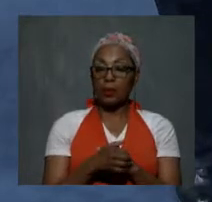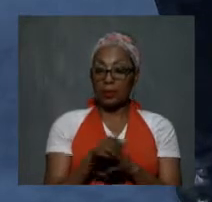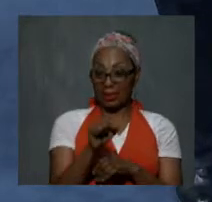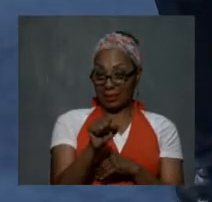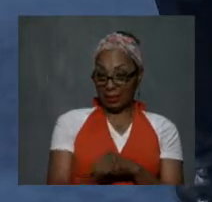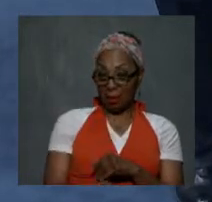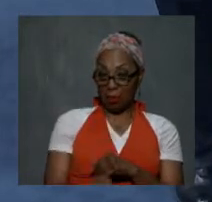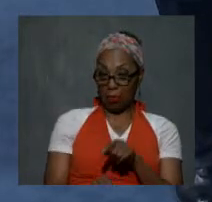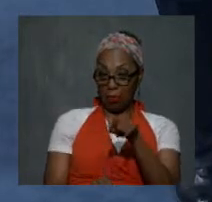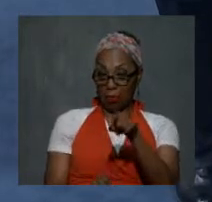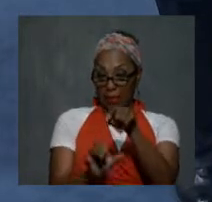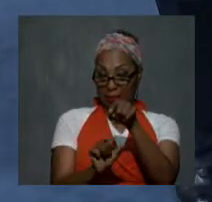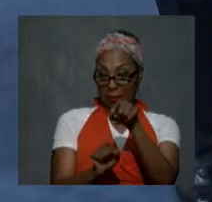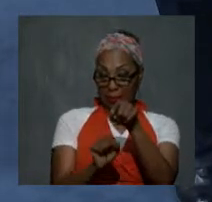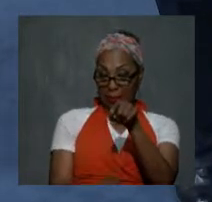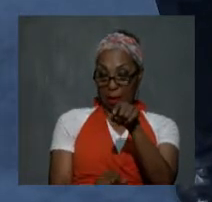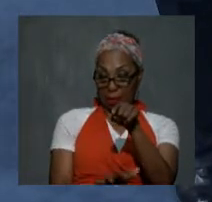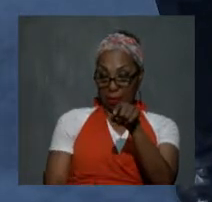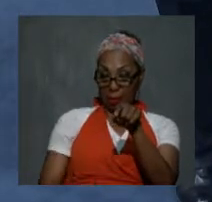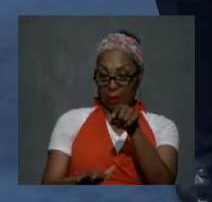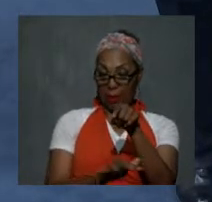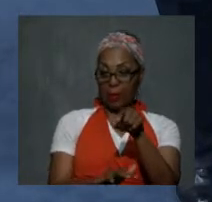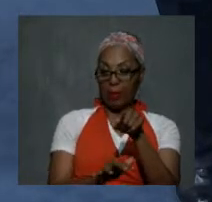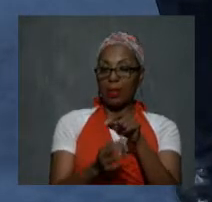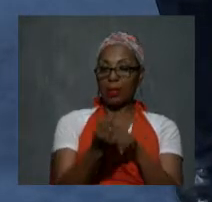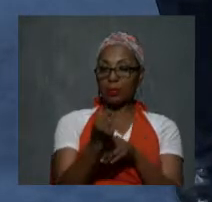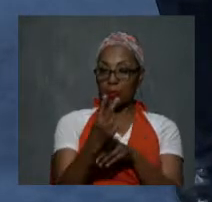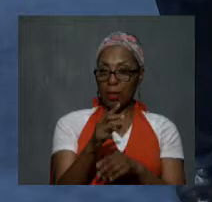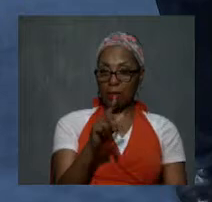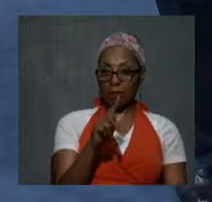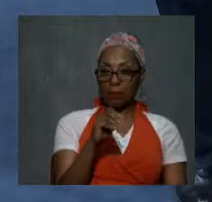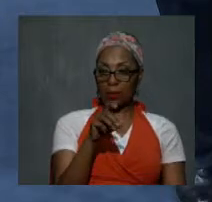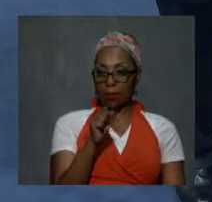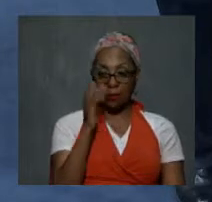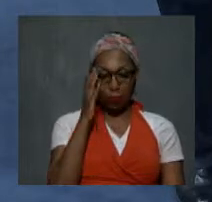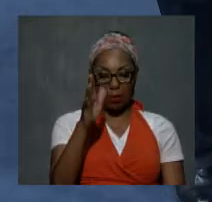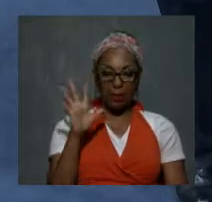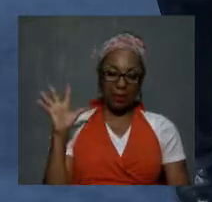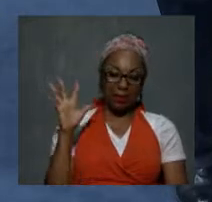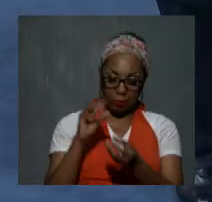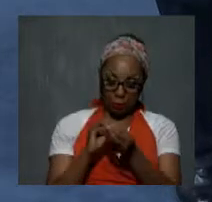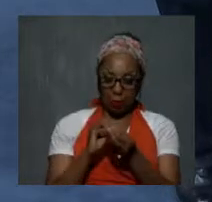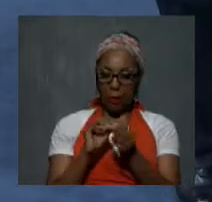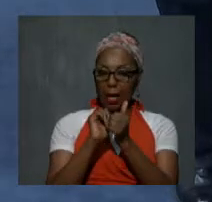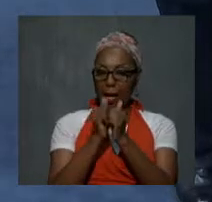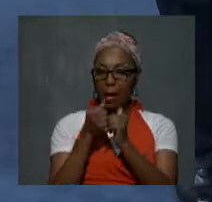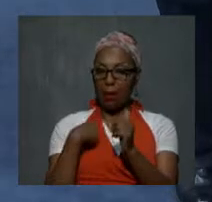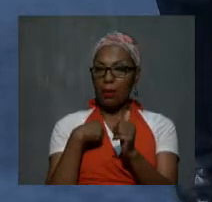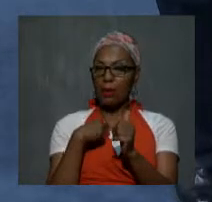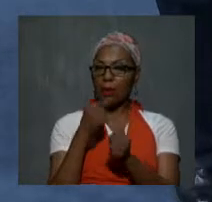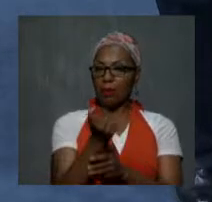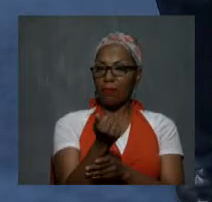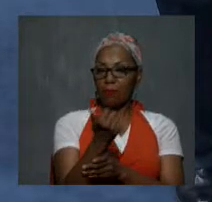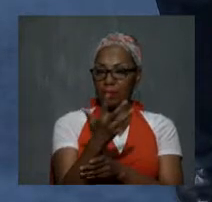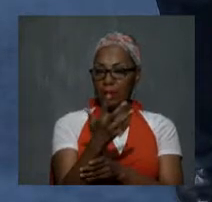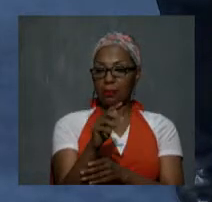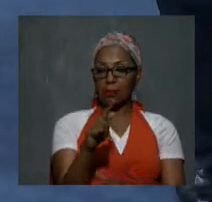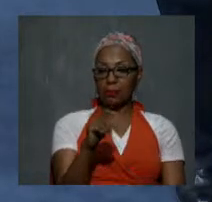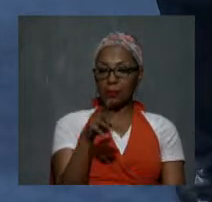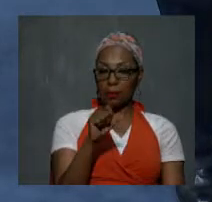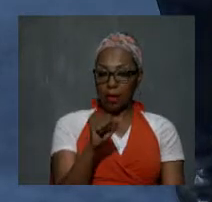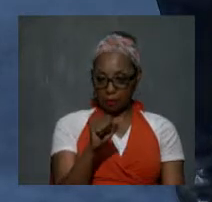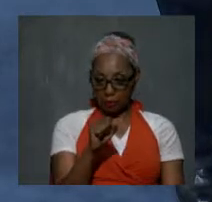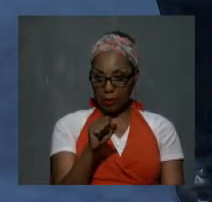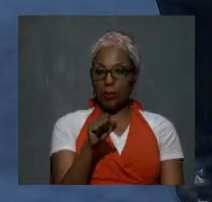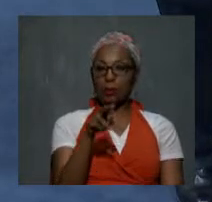South of that are another 12 lots. There's going to be a total, the way we've got it now, 15 lots to